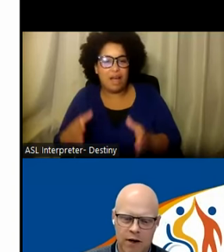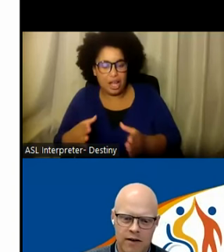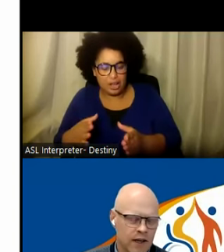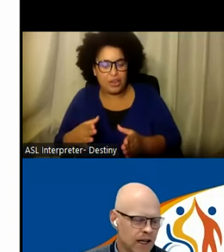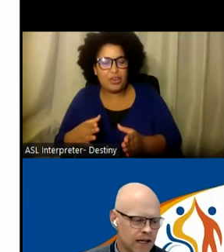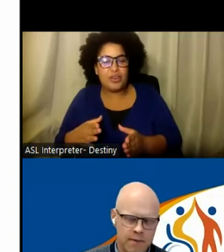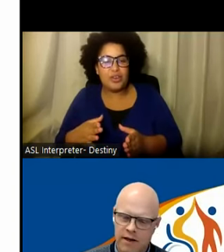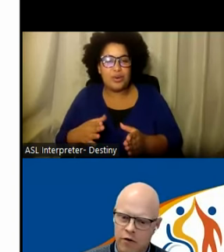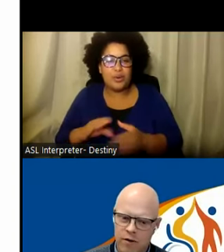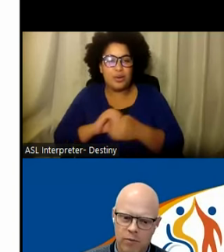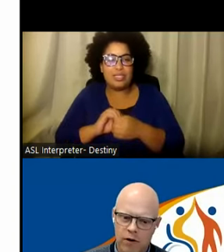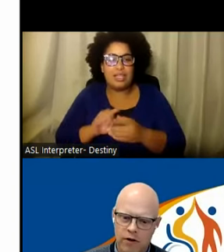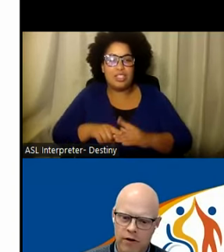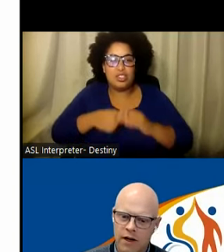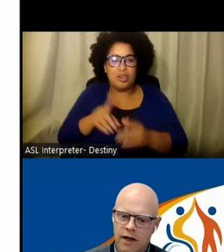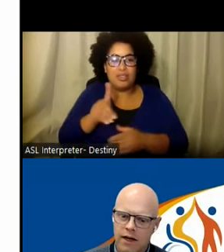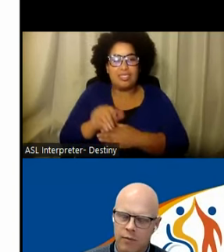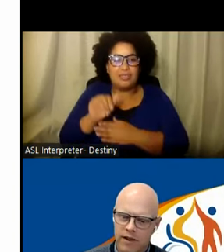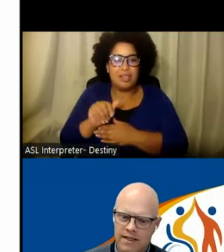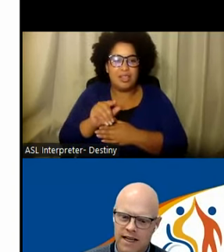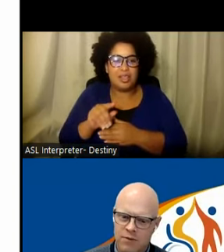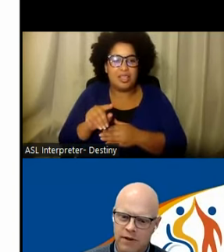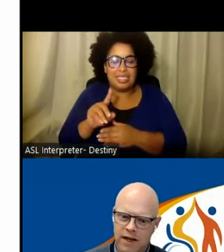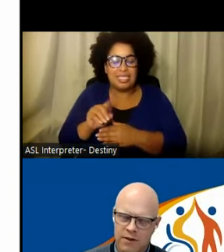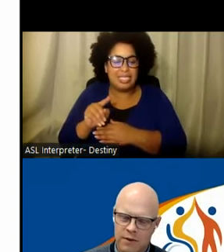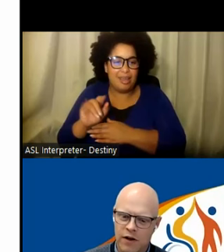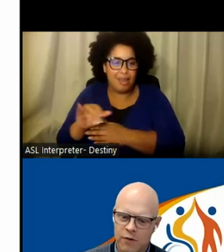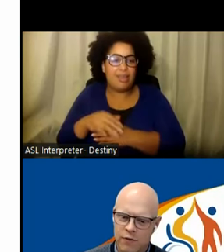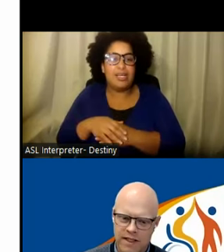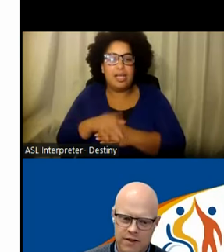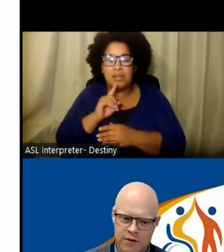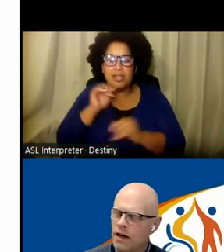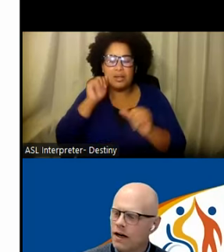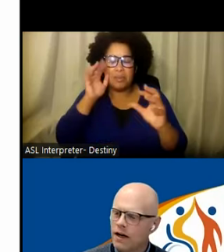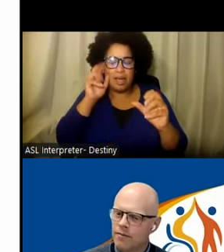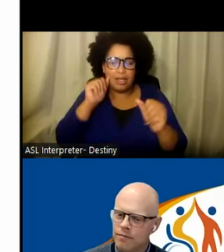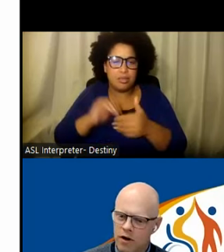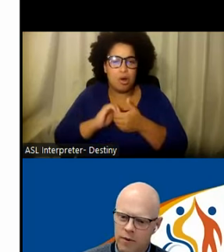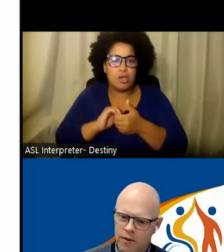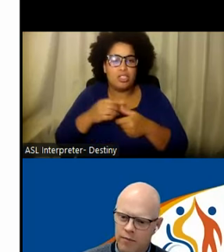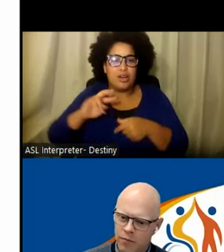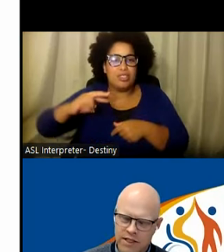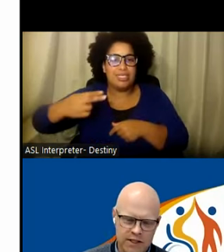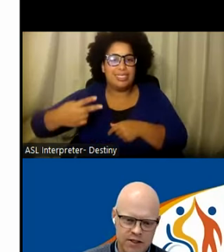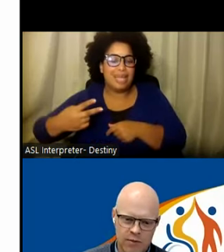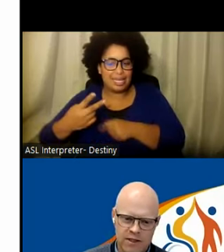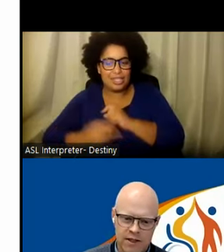Disability Thrive, has been an incredible partner with us as we've gone through phase two. Mark, we